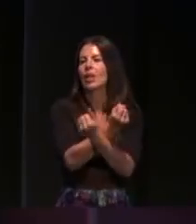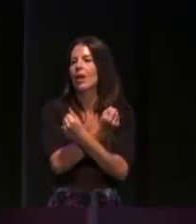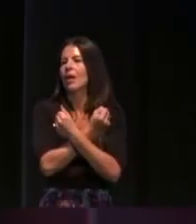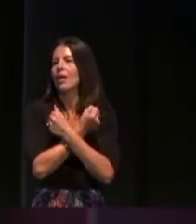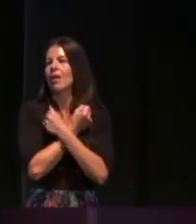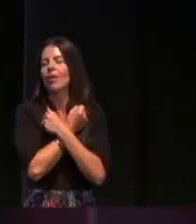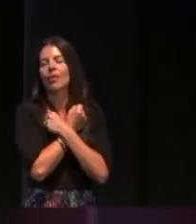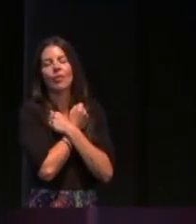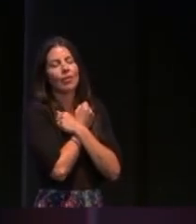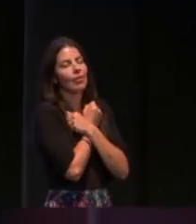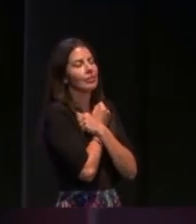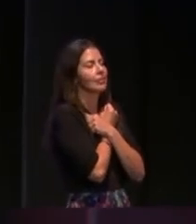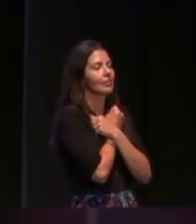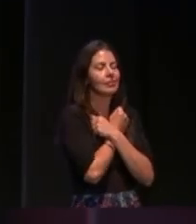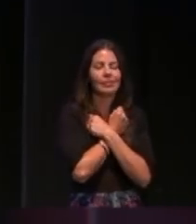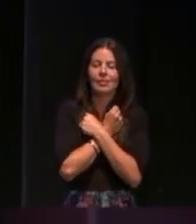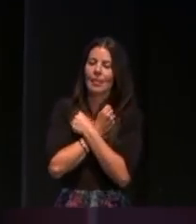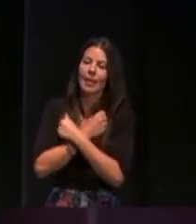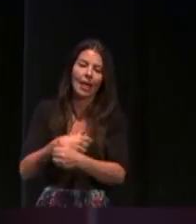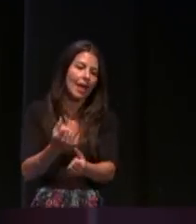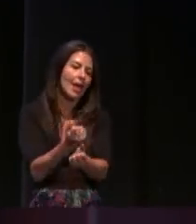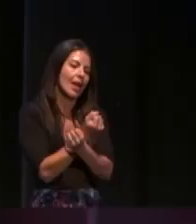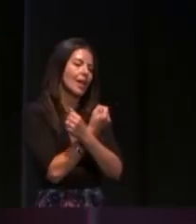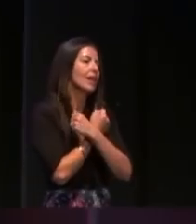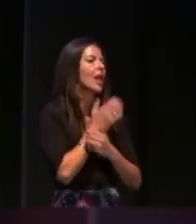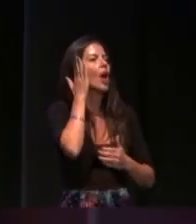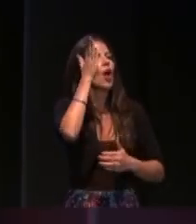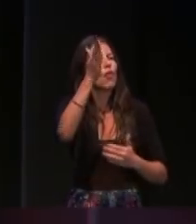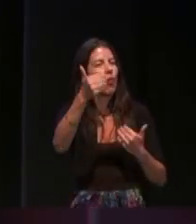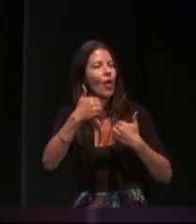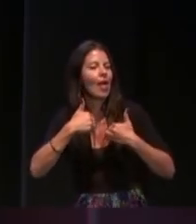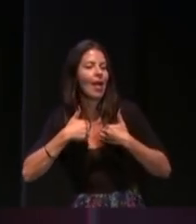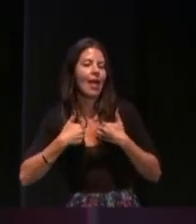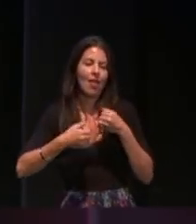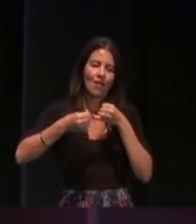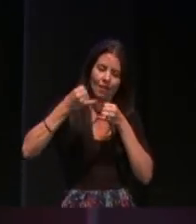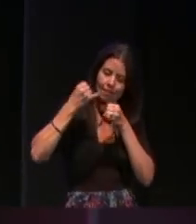love, and love will have the final